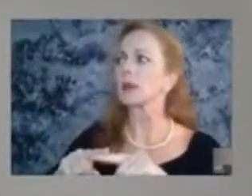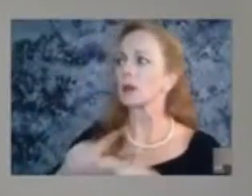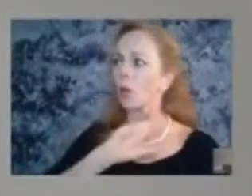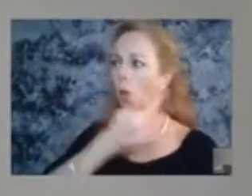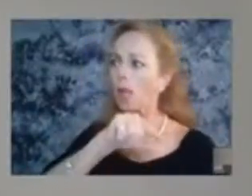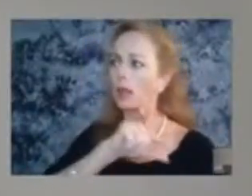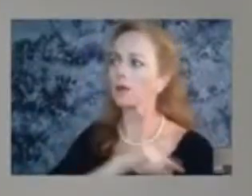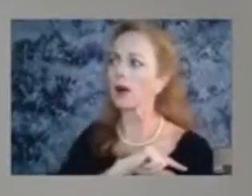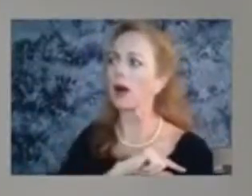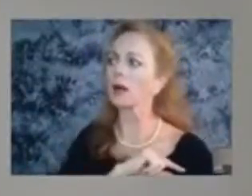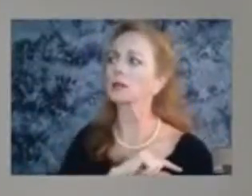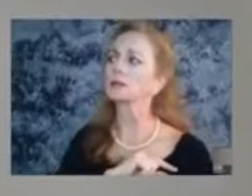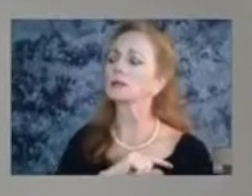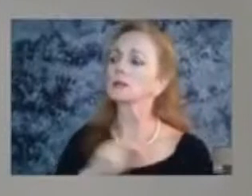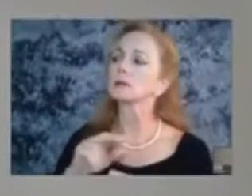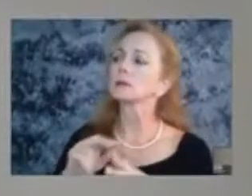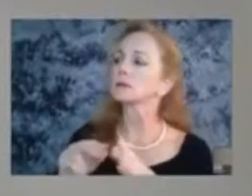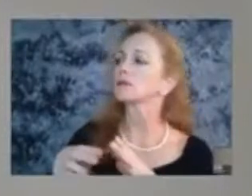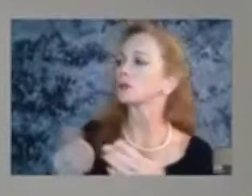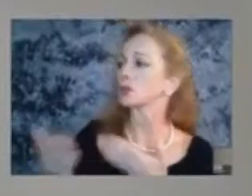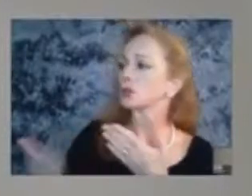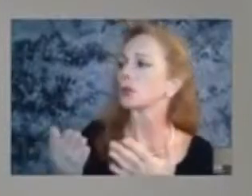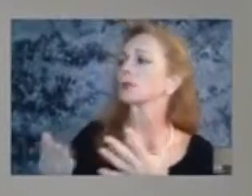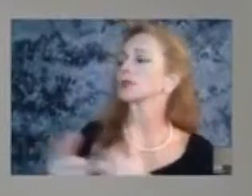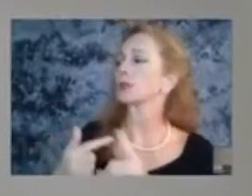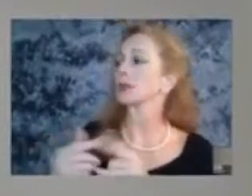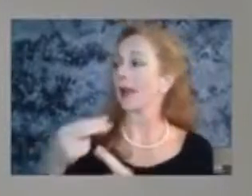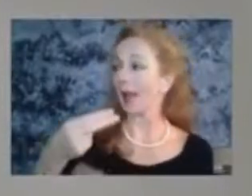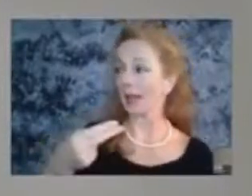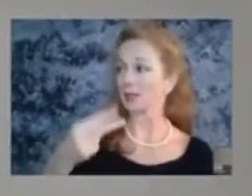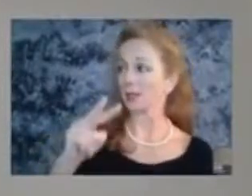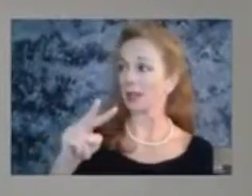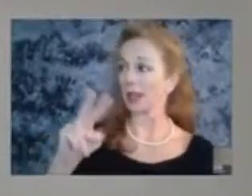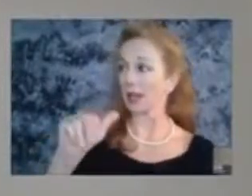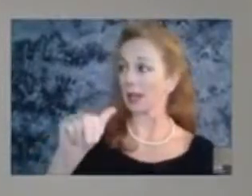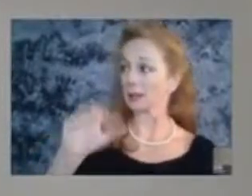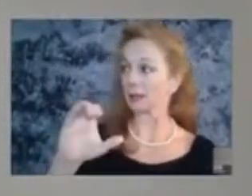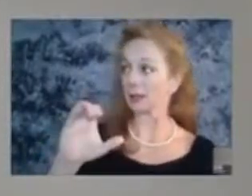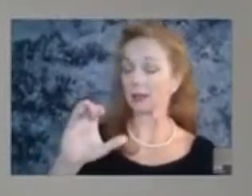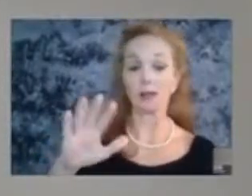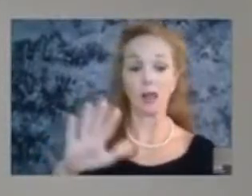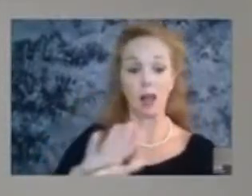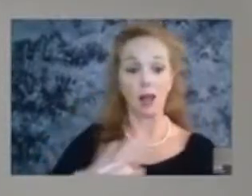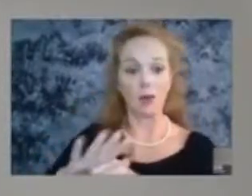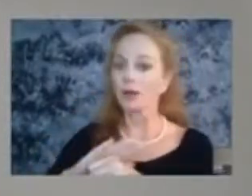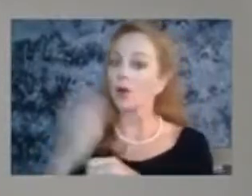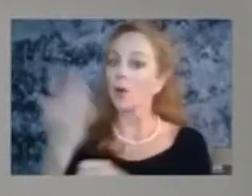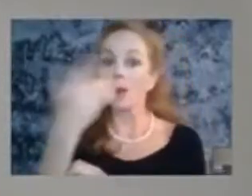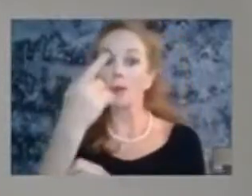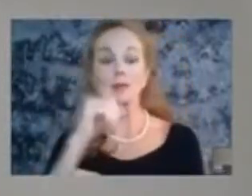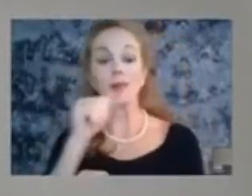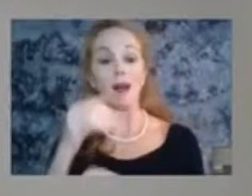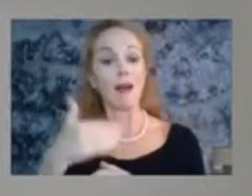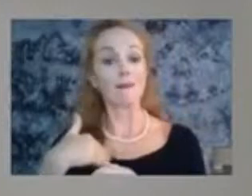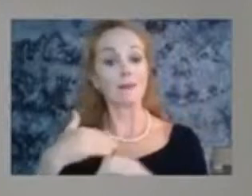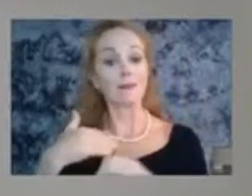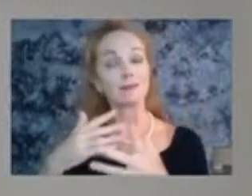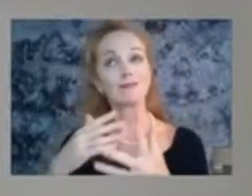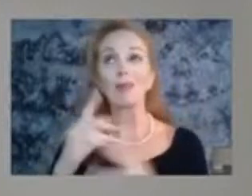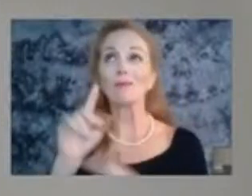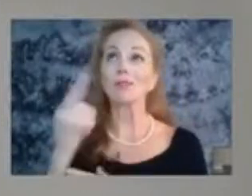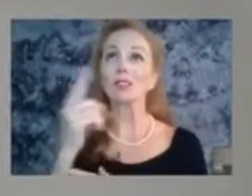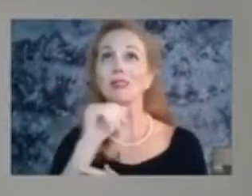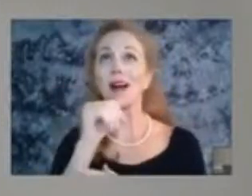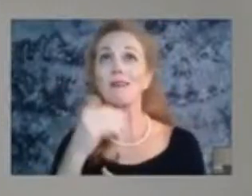right now quite a bit in the HVAC arena, because we just don't have the, first of all, we don't have